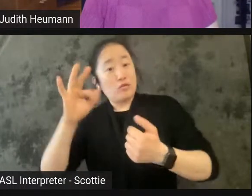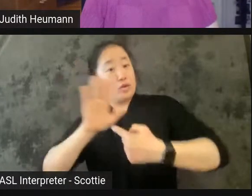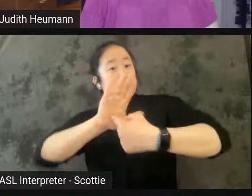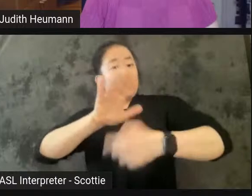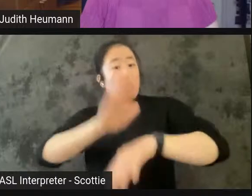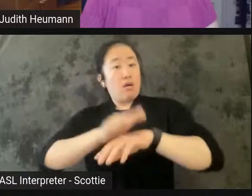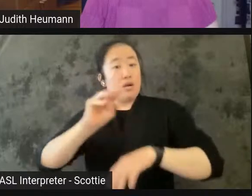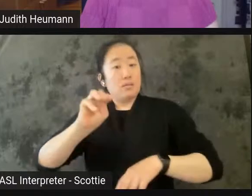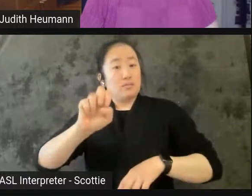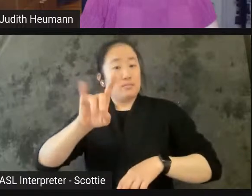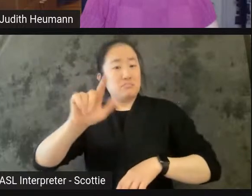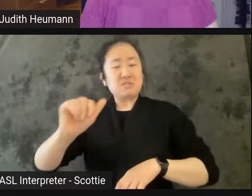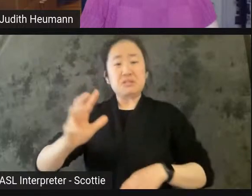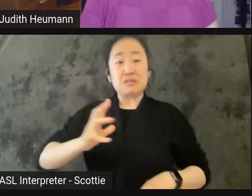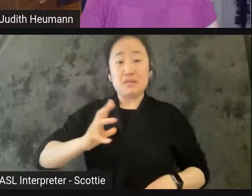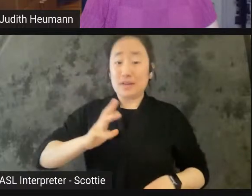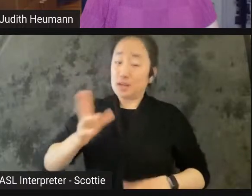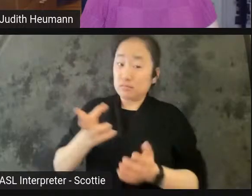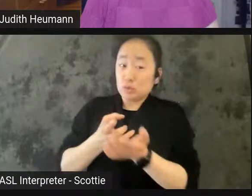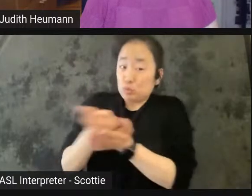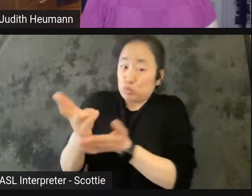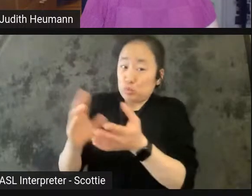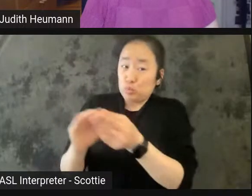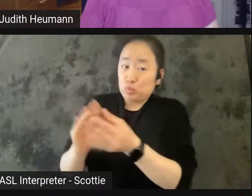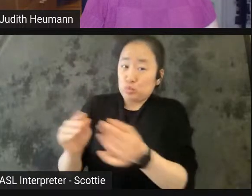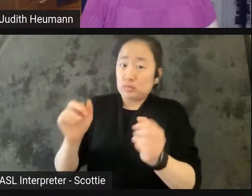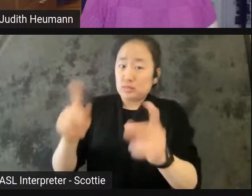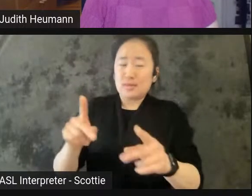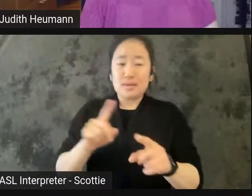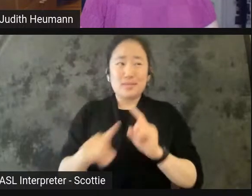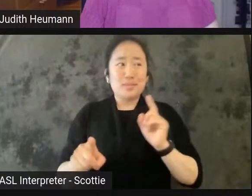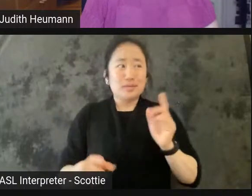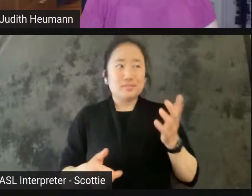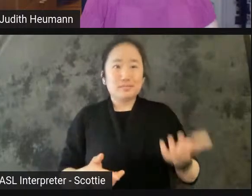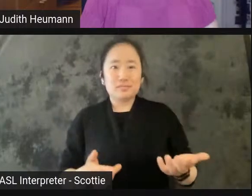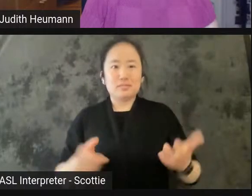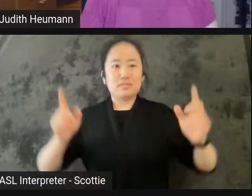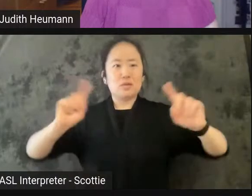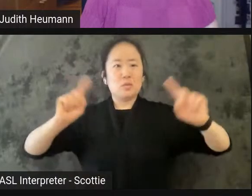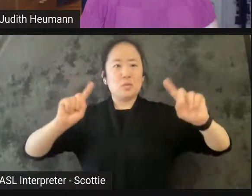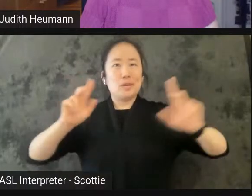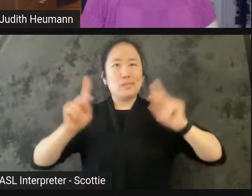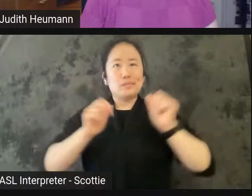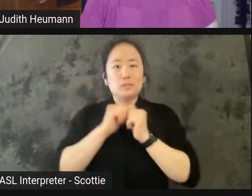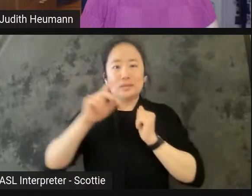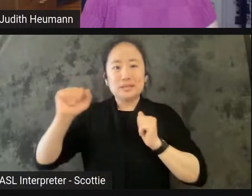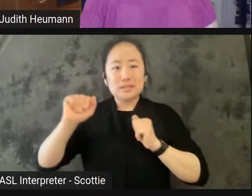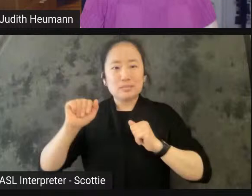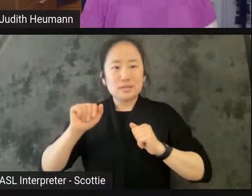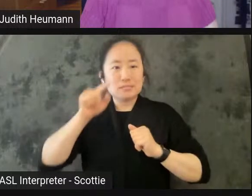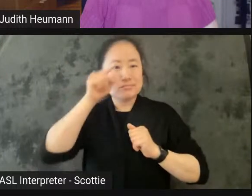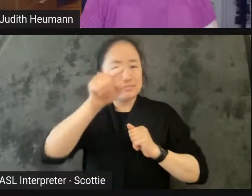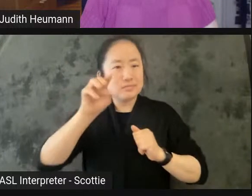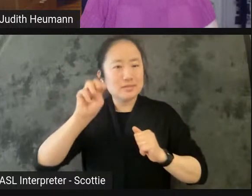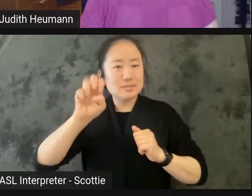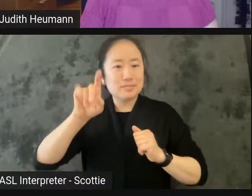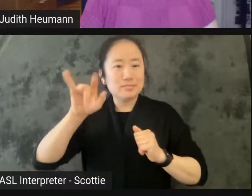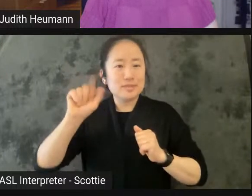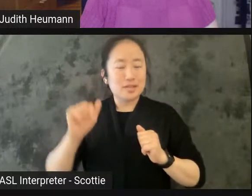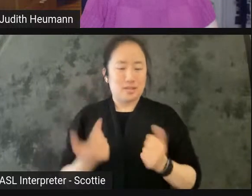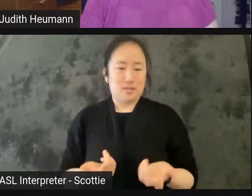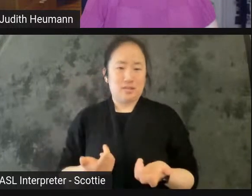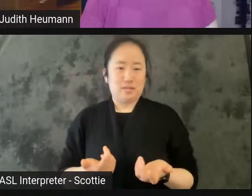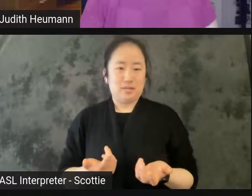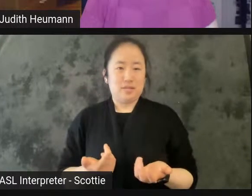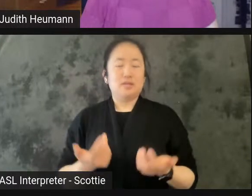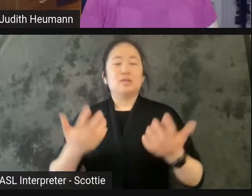representation and an increasing movement demanding that disabled people be a part of behind